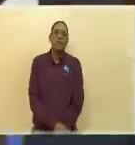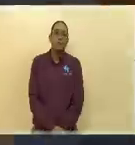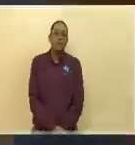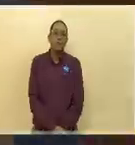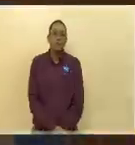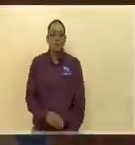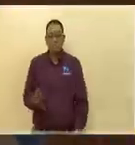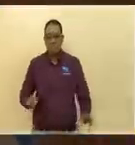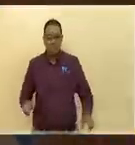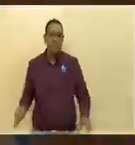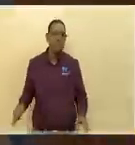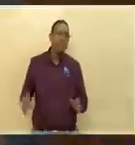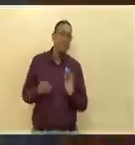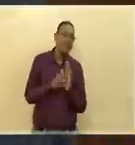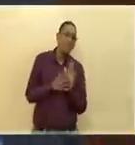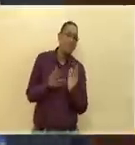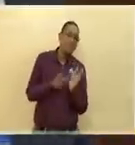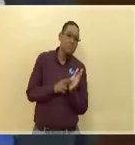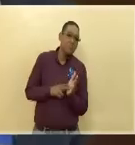So those signing, the